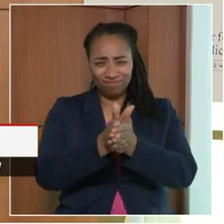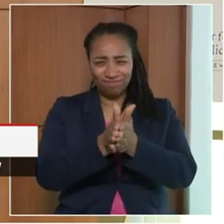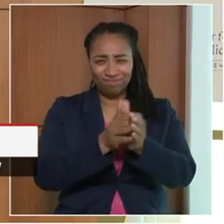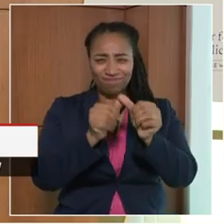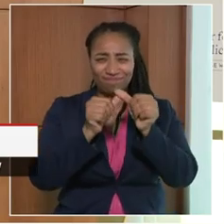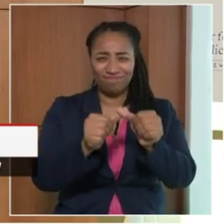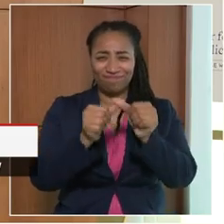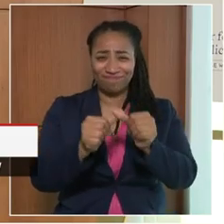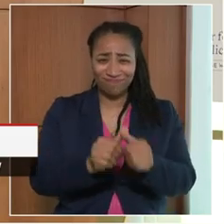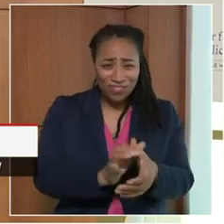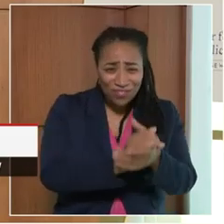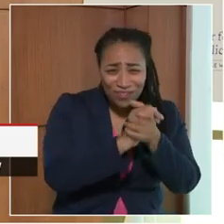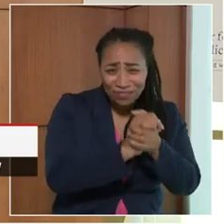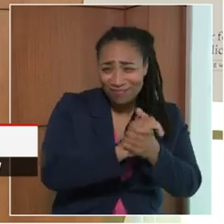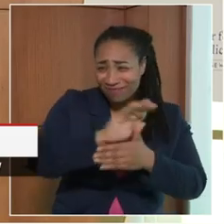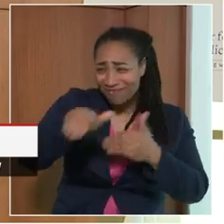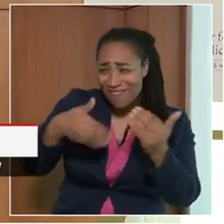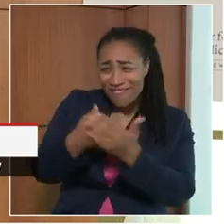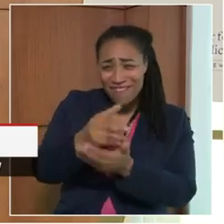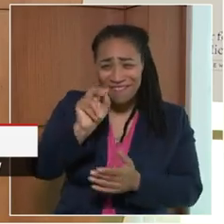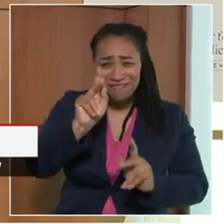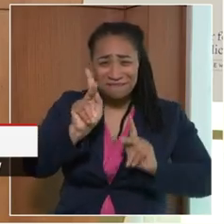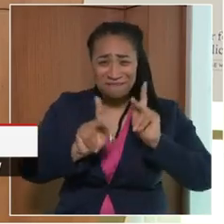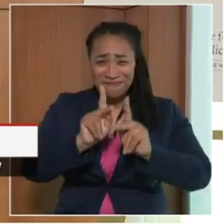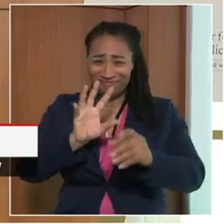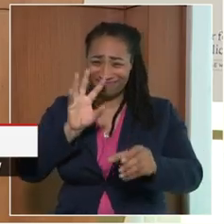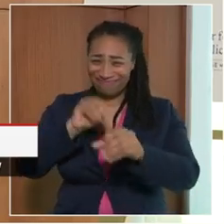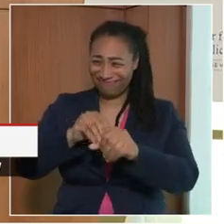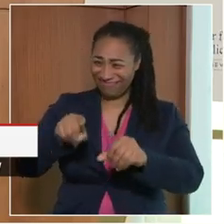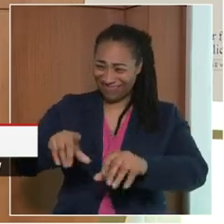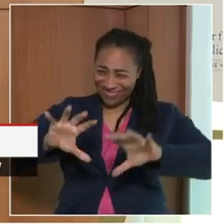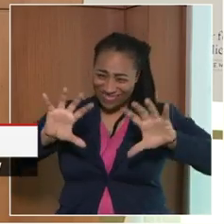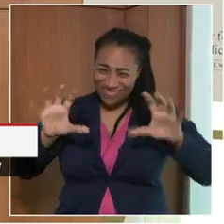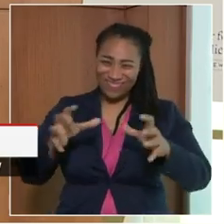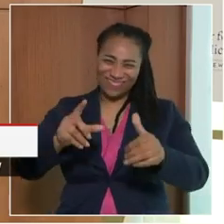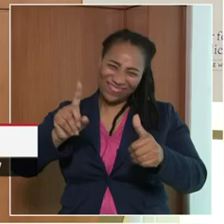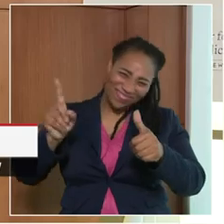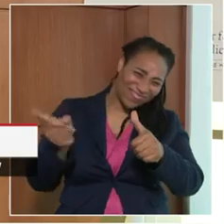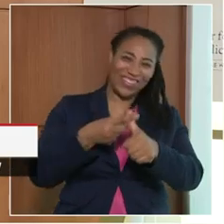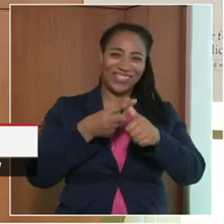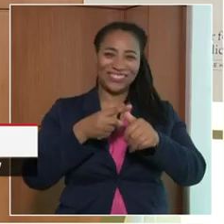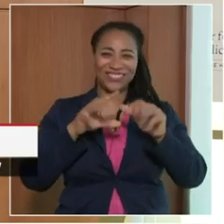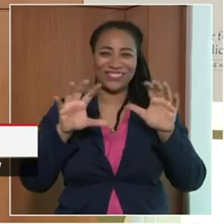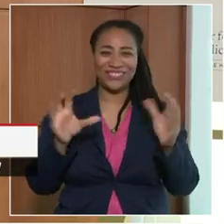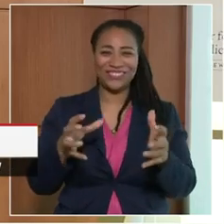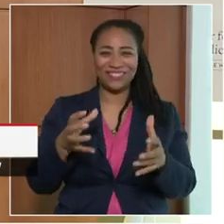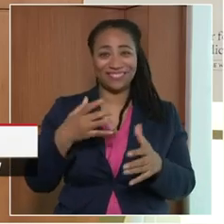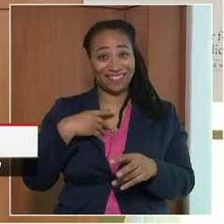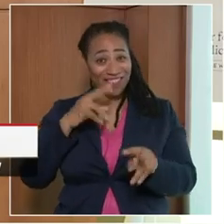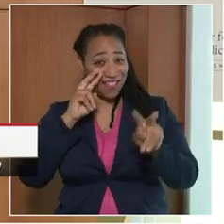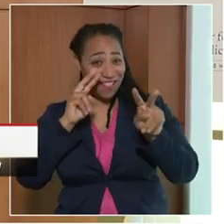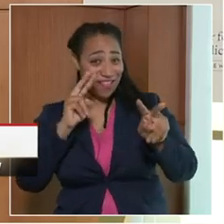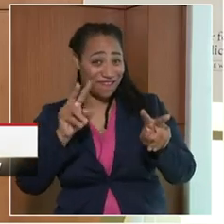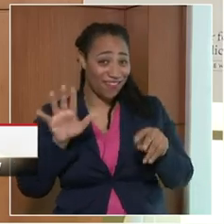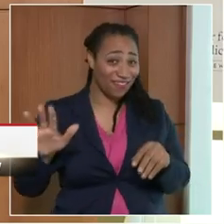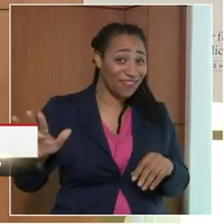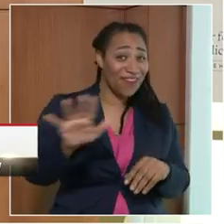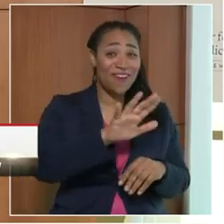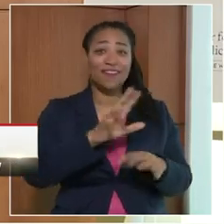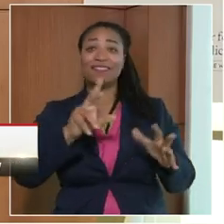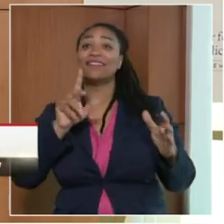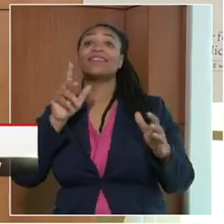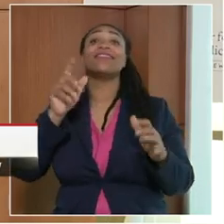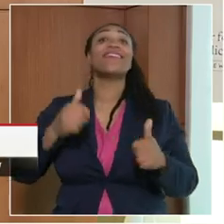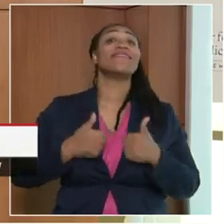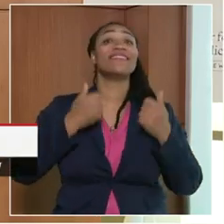being part of this historic first cohort. We look forward to seeing you and the difference that you will make in this